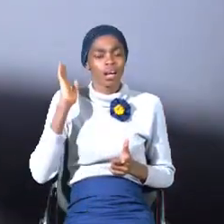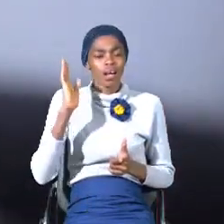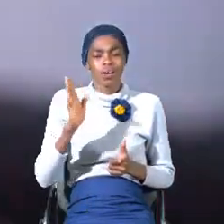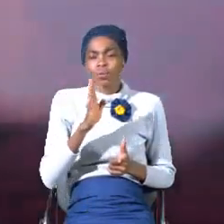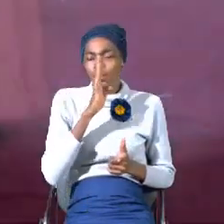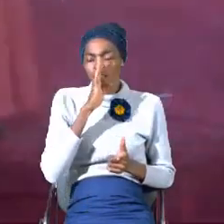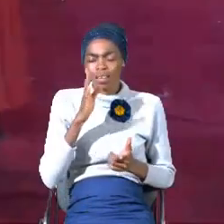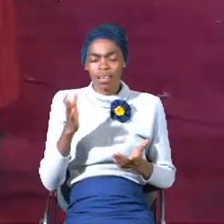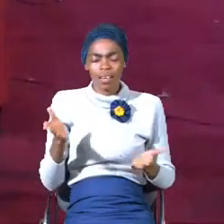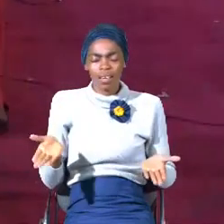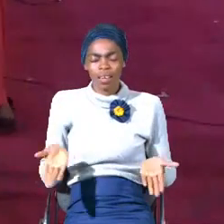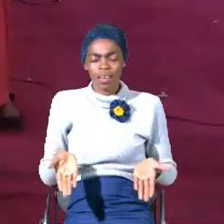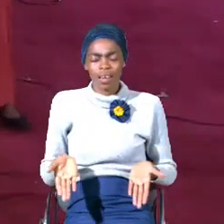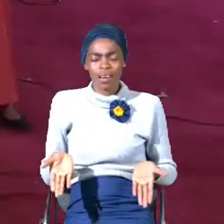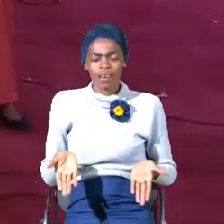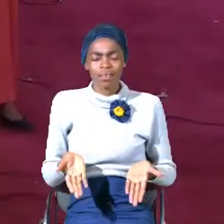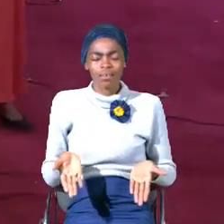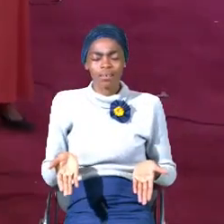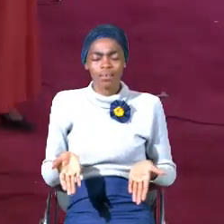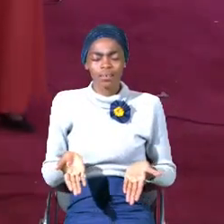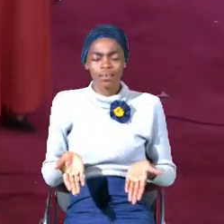I'll be here.